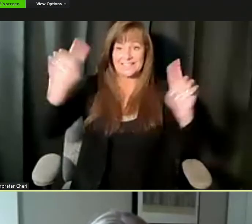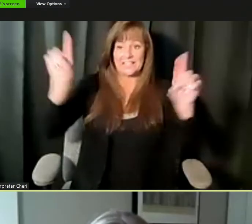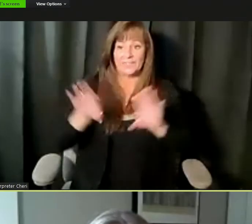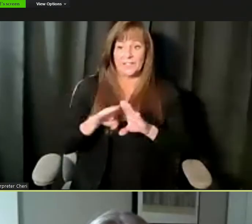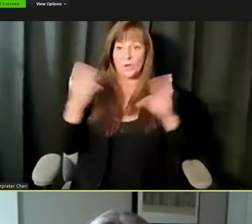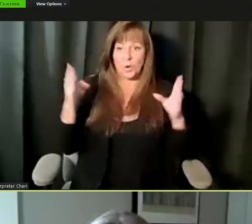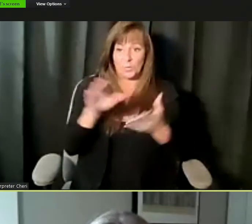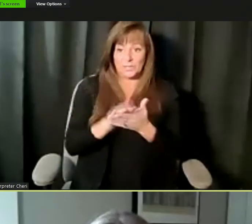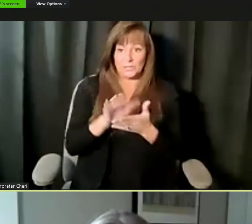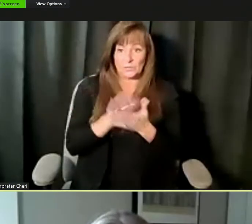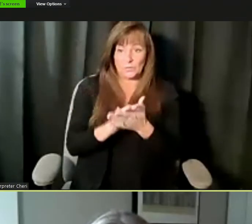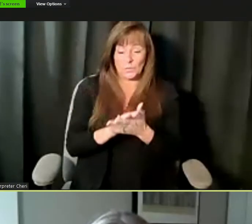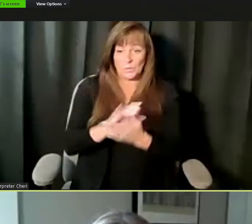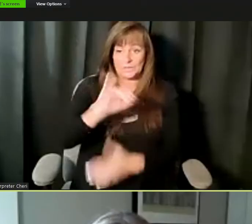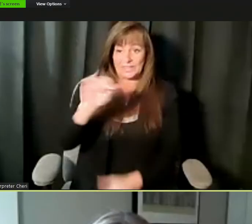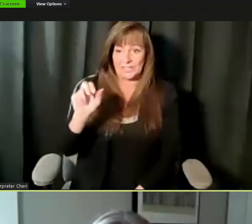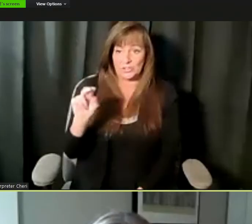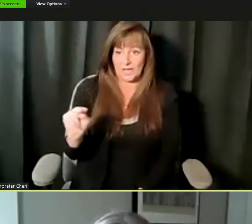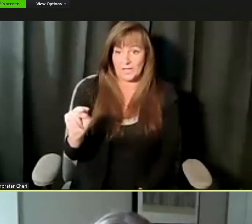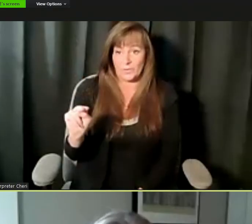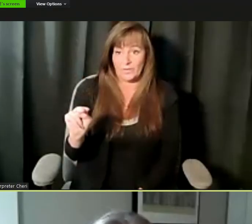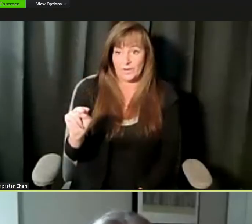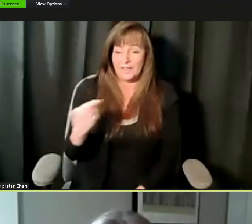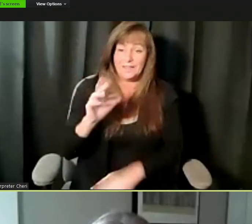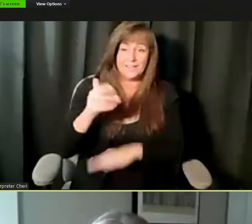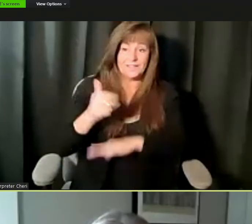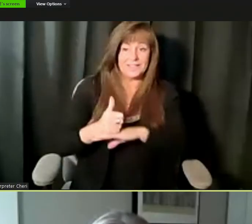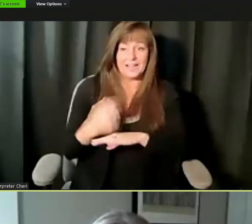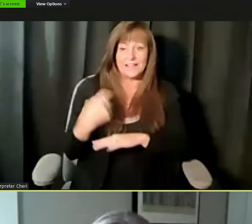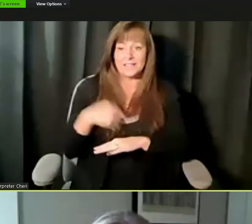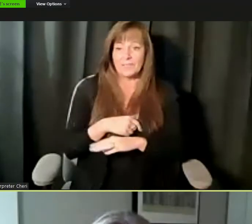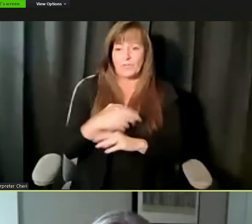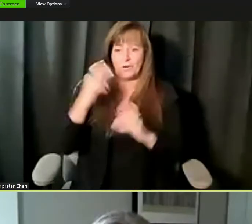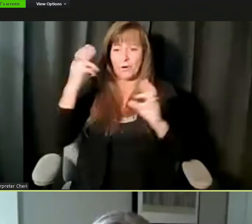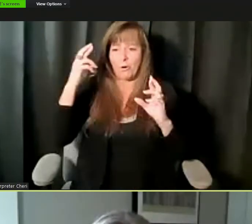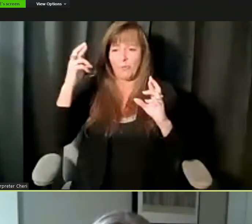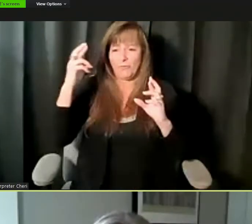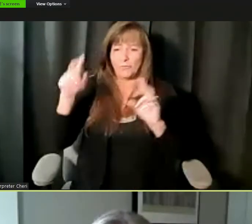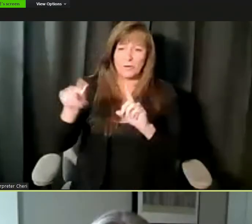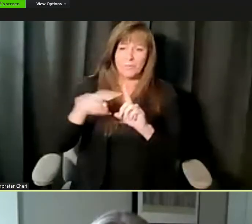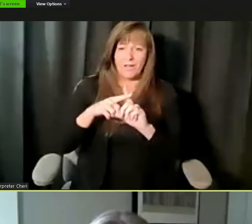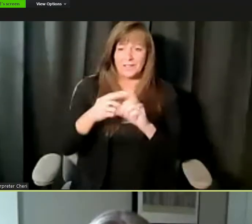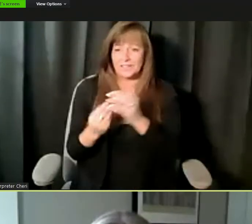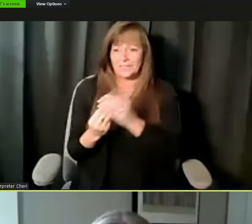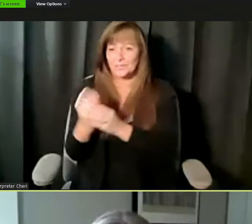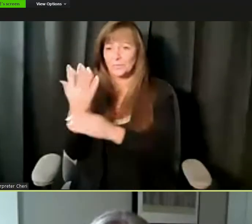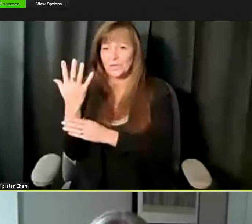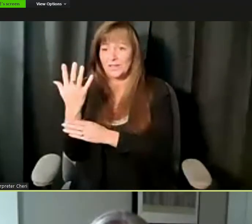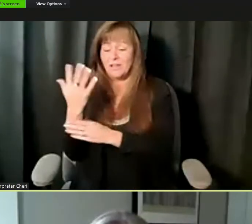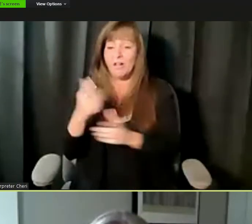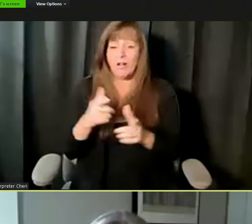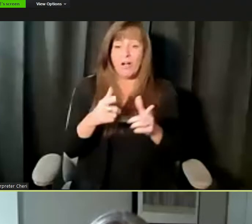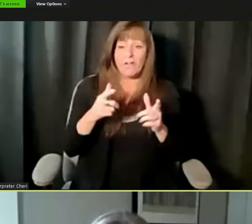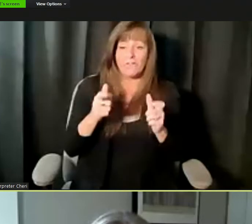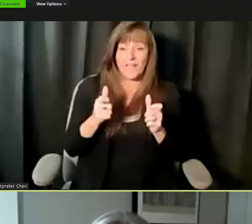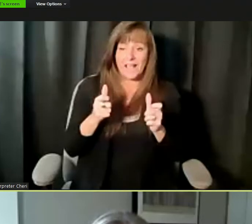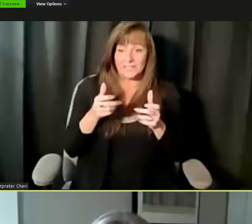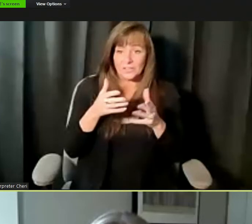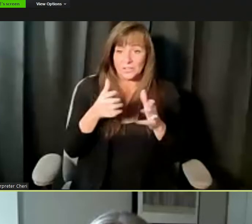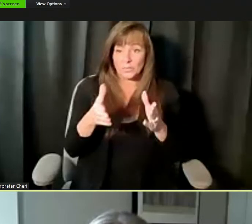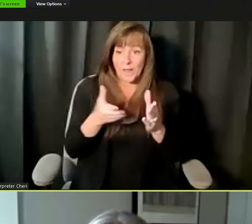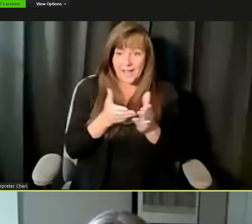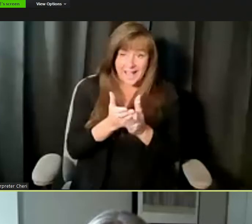January and really set ourselves up for a much more hopeful spring. Really, our fastest way out of this is